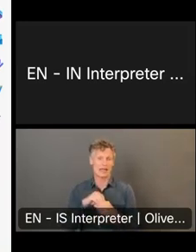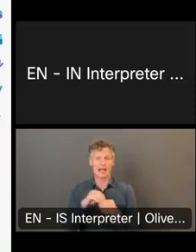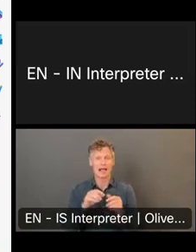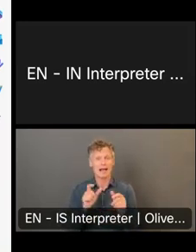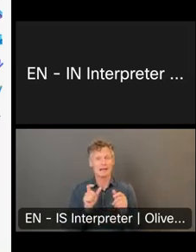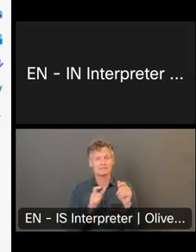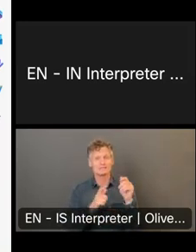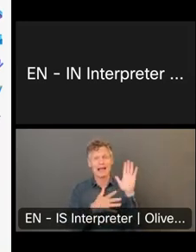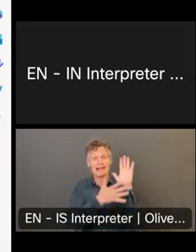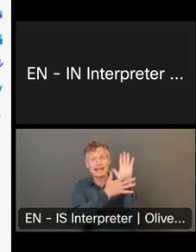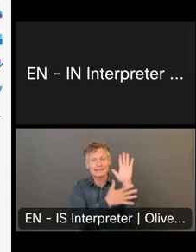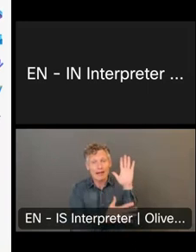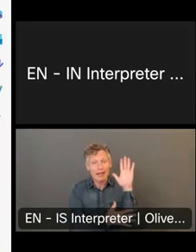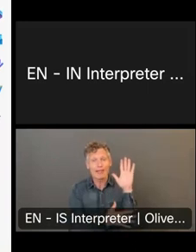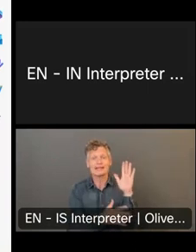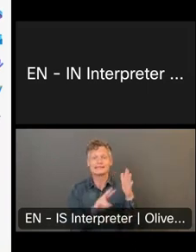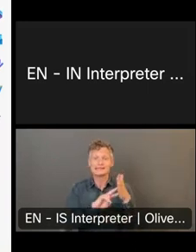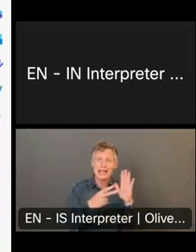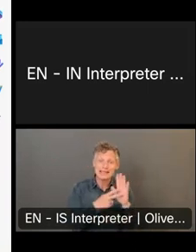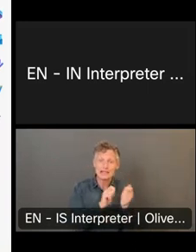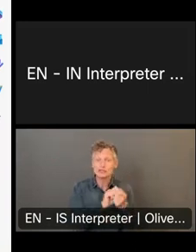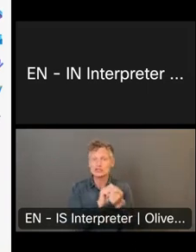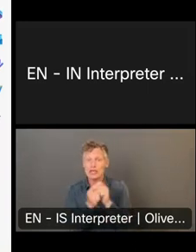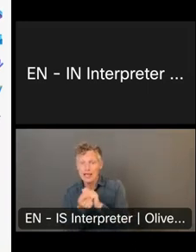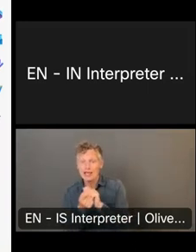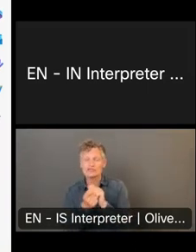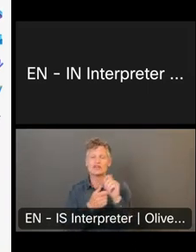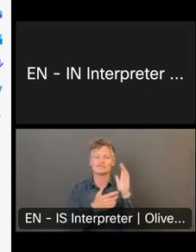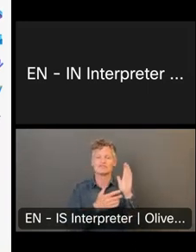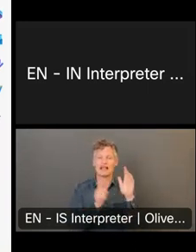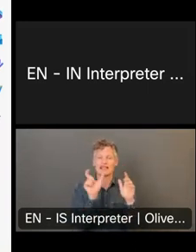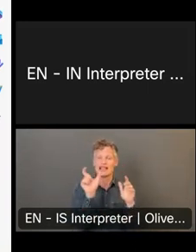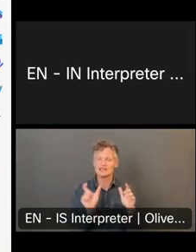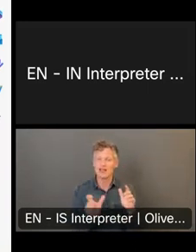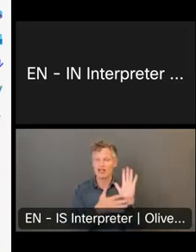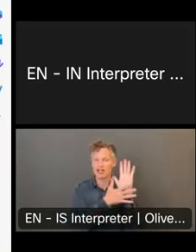and lexical choice. So the basic idea, here's a couple of epigraphs.